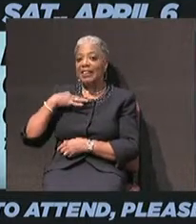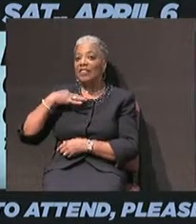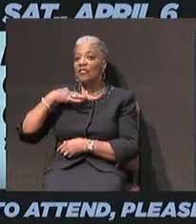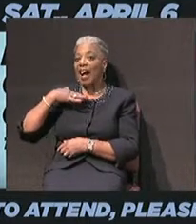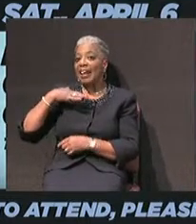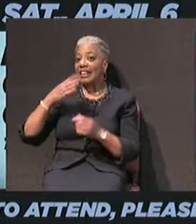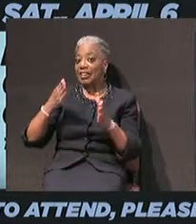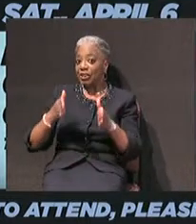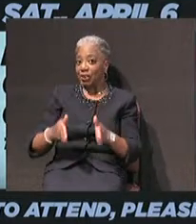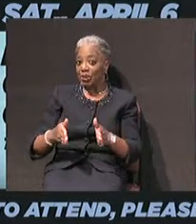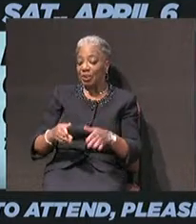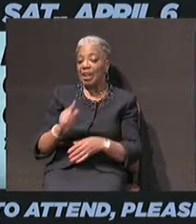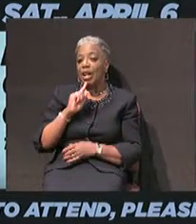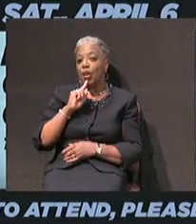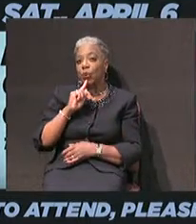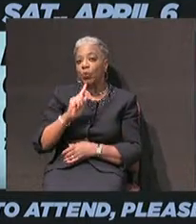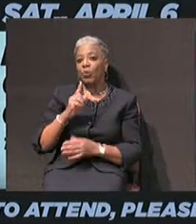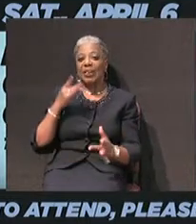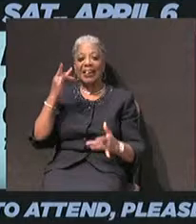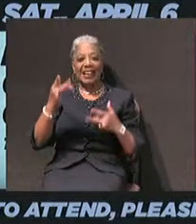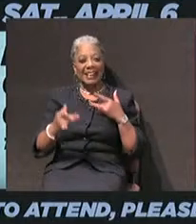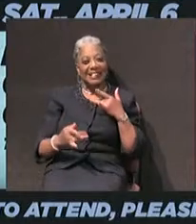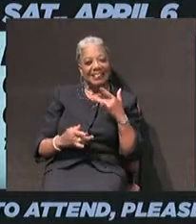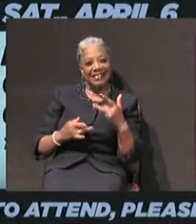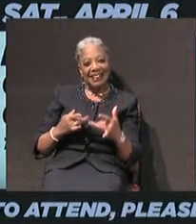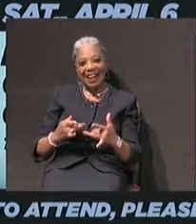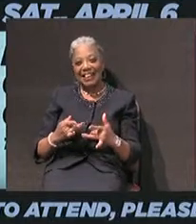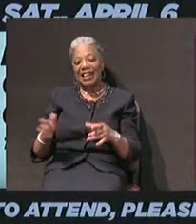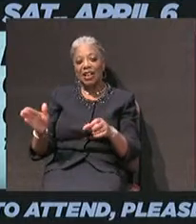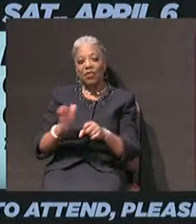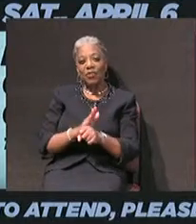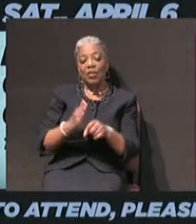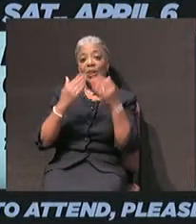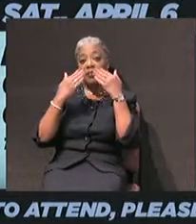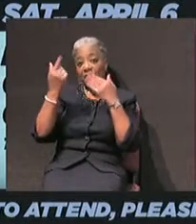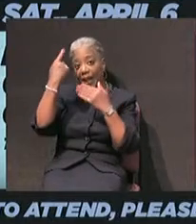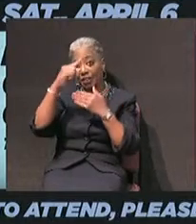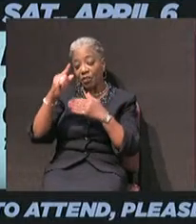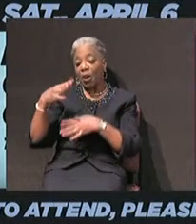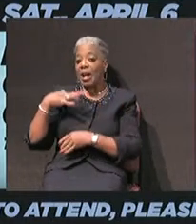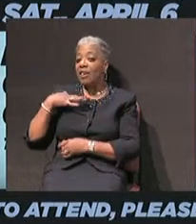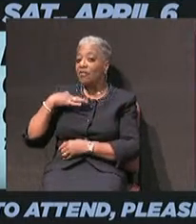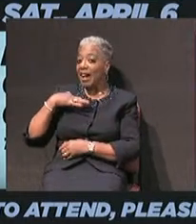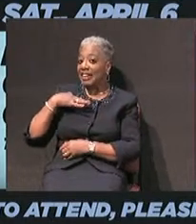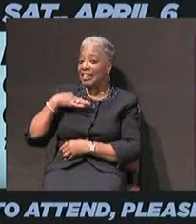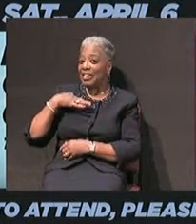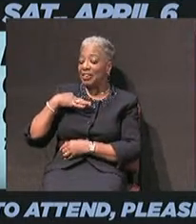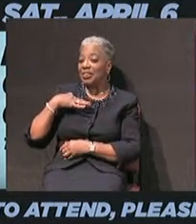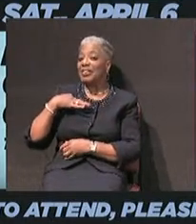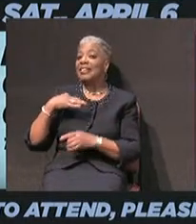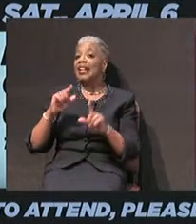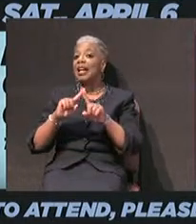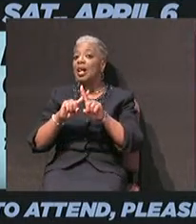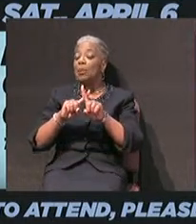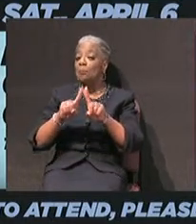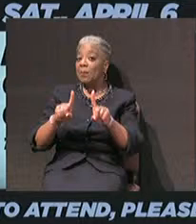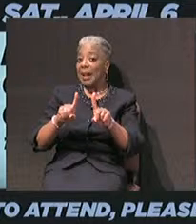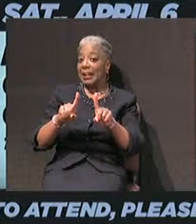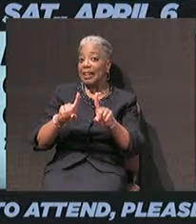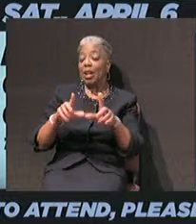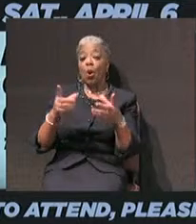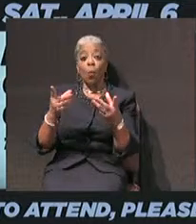so thankful to all of our volunteers. And we want to celebrate you, but guess what? You got to register.